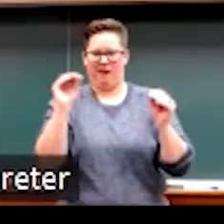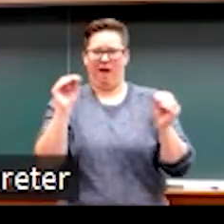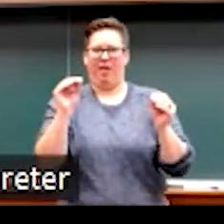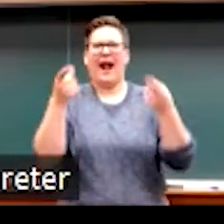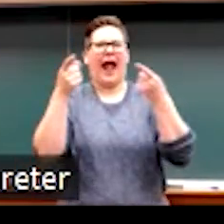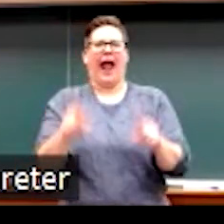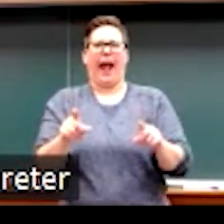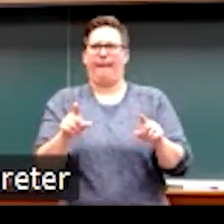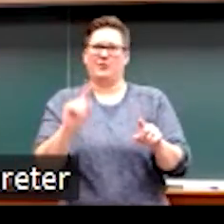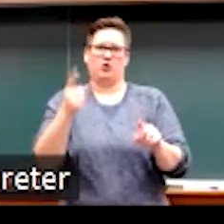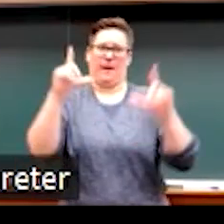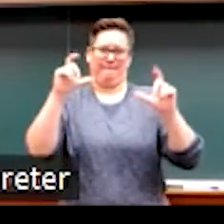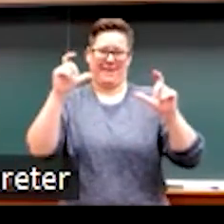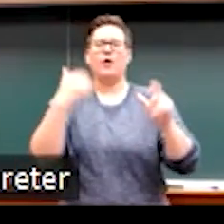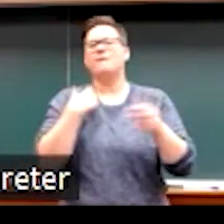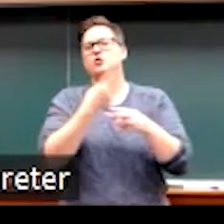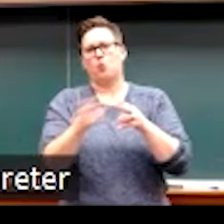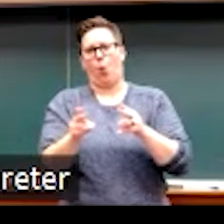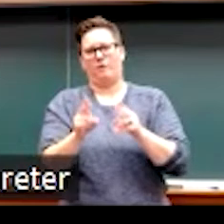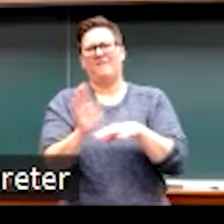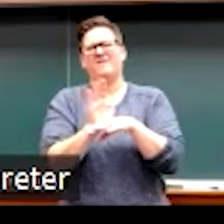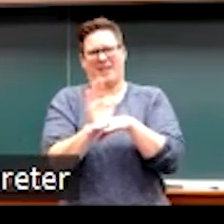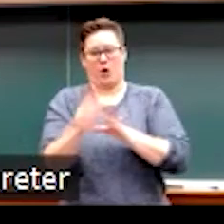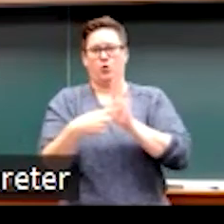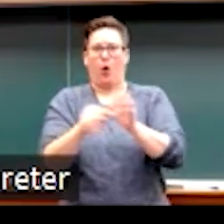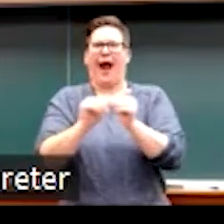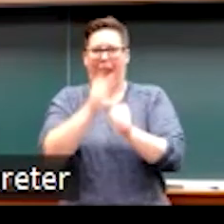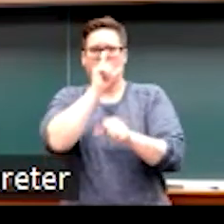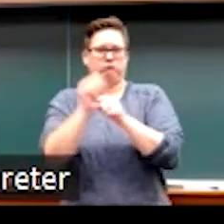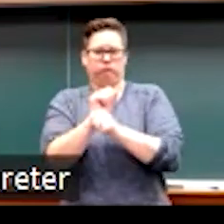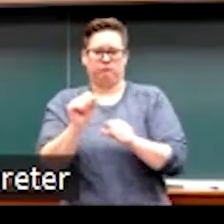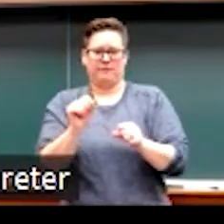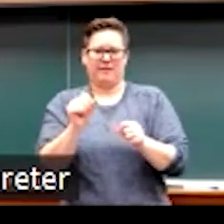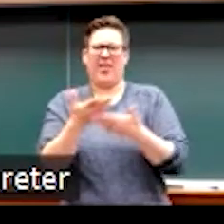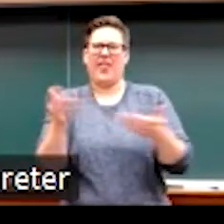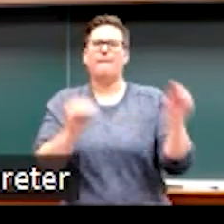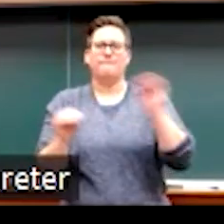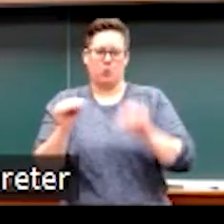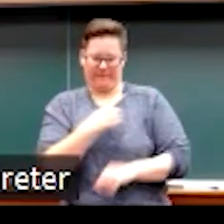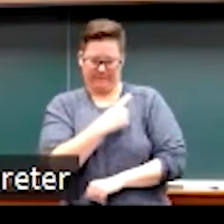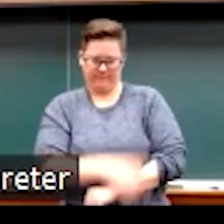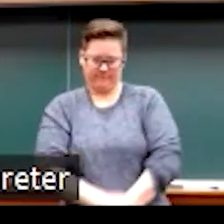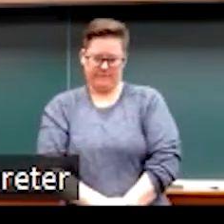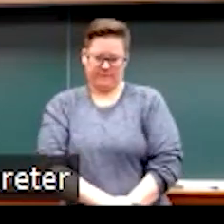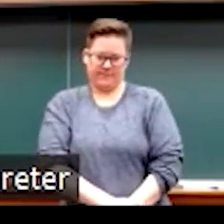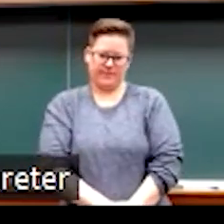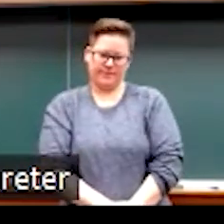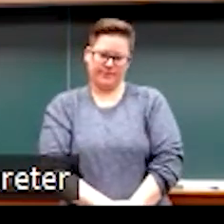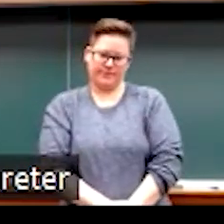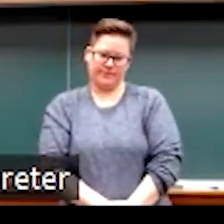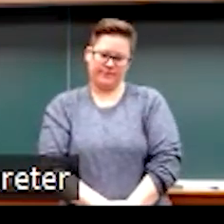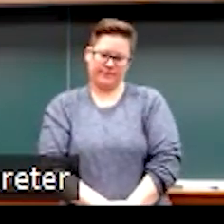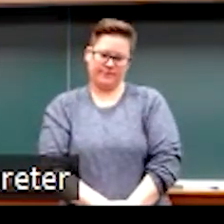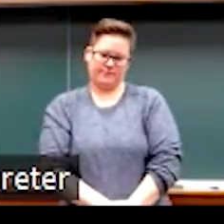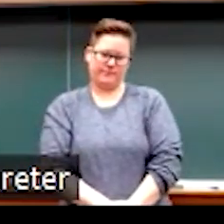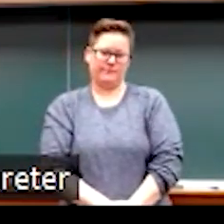happen statically, I have a very short video of how these things move. And this is what it looks like.